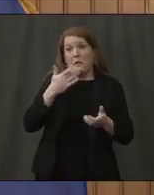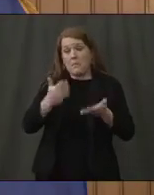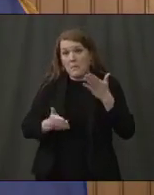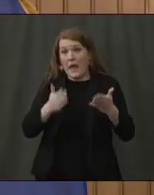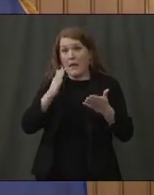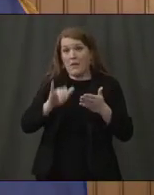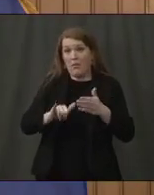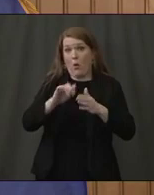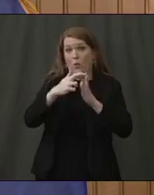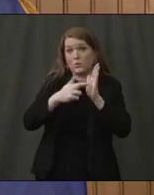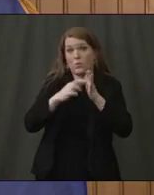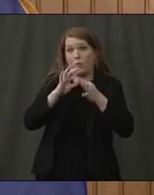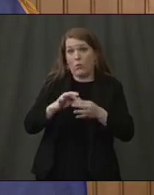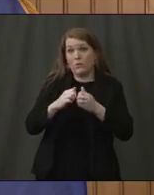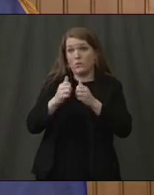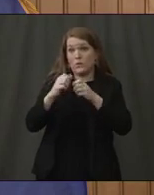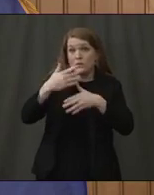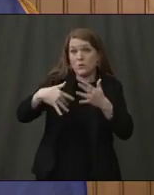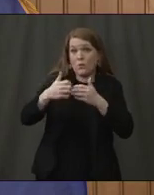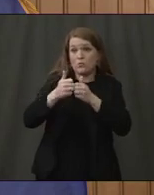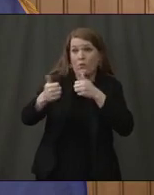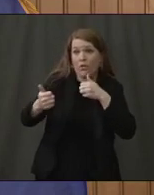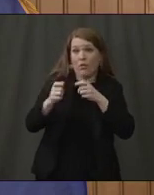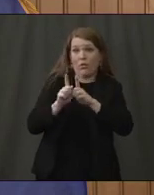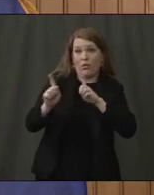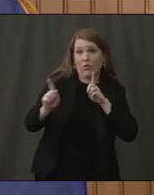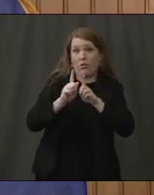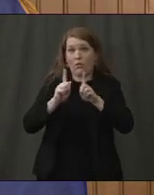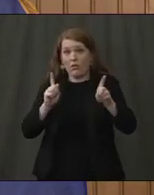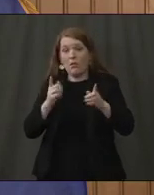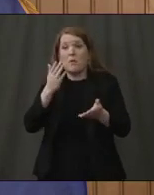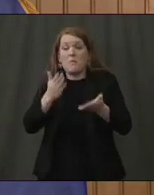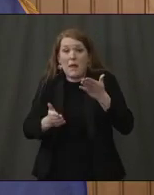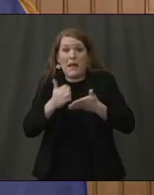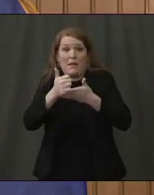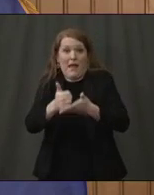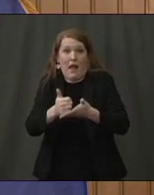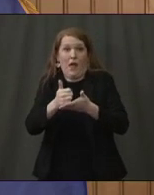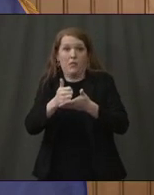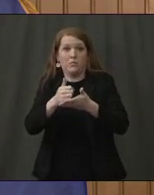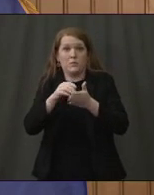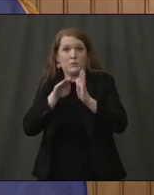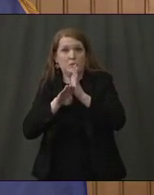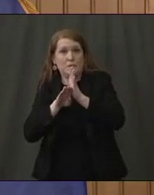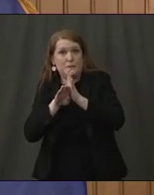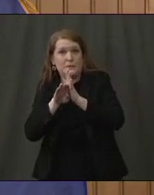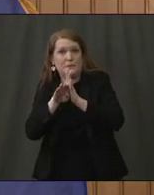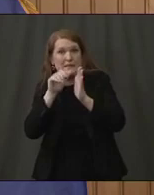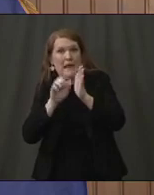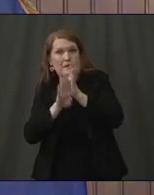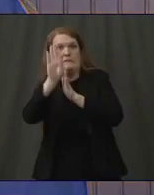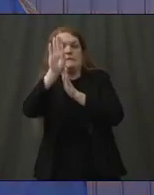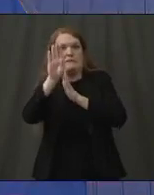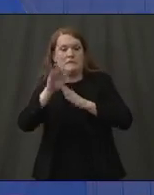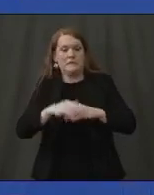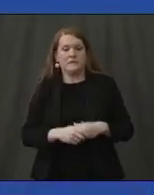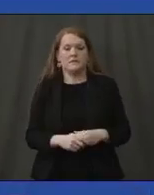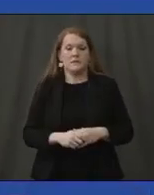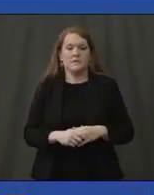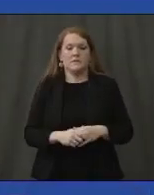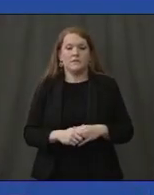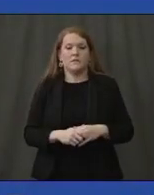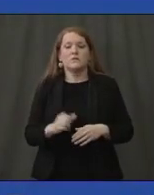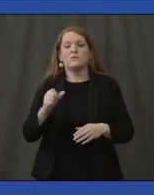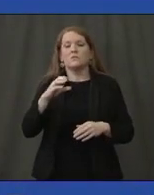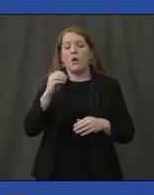impact. Next slide, please. Just for those of you like me who maybe had a hard time reading the an-hour print, we've broken